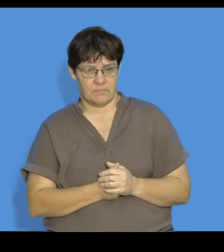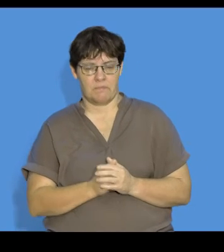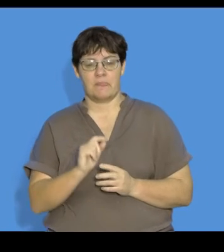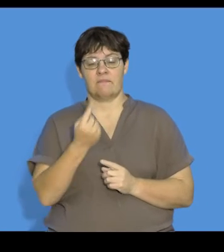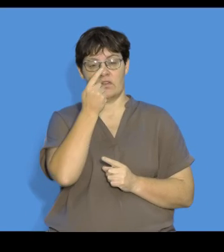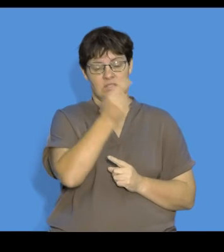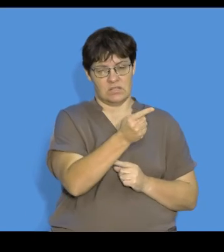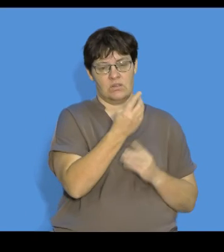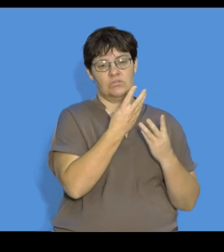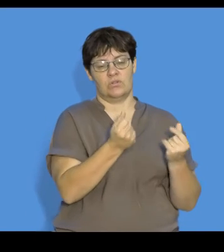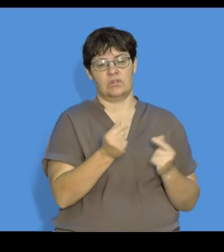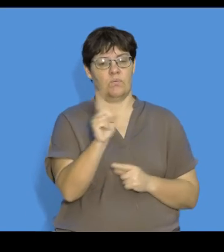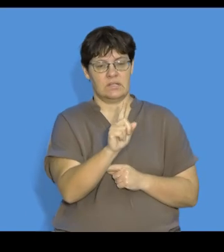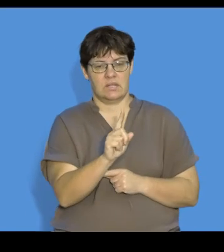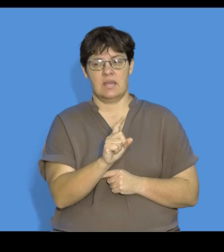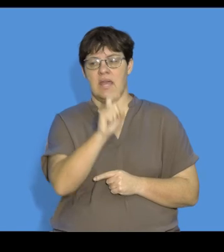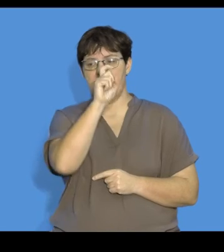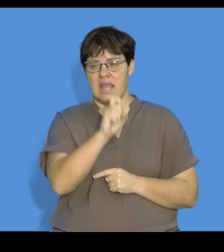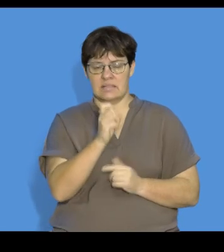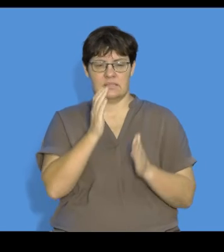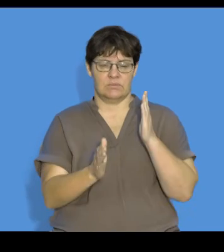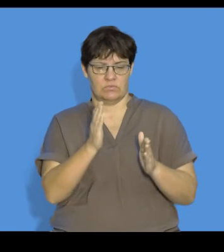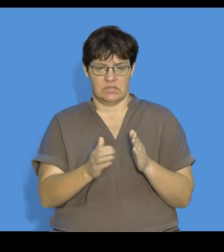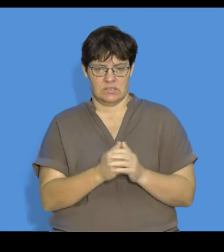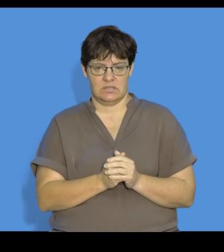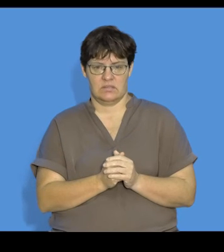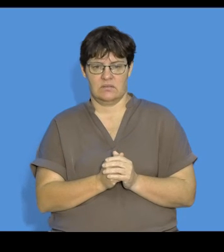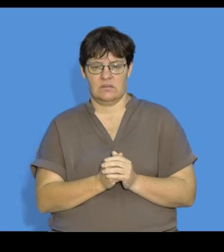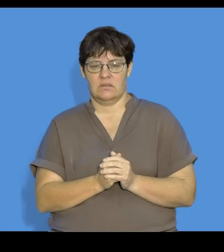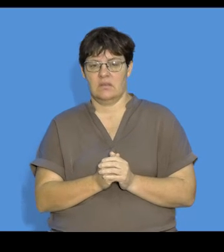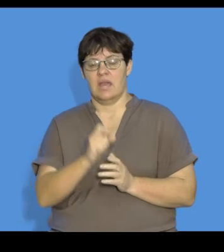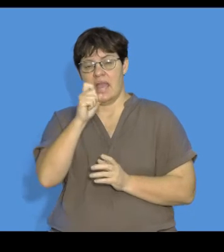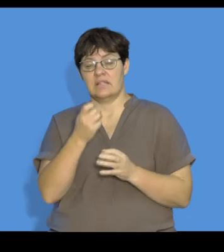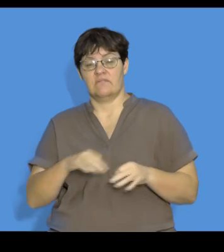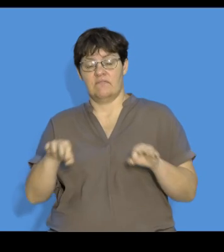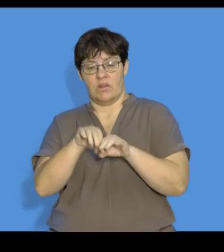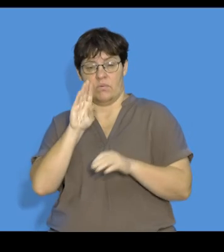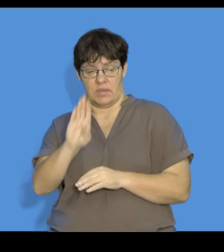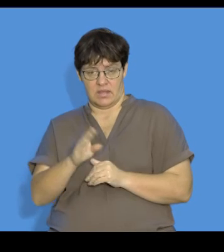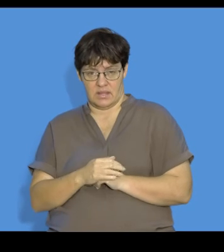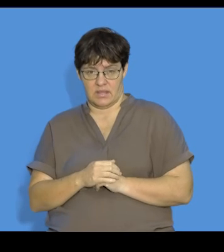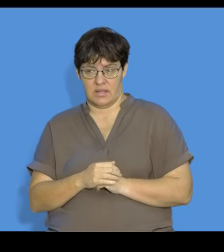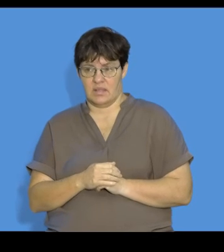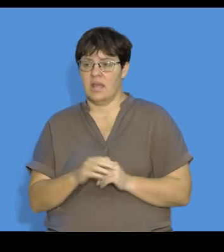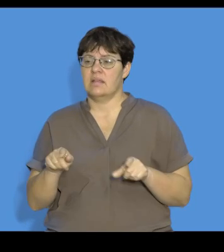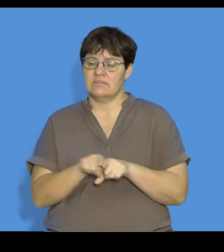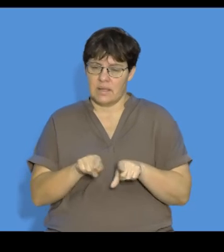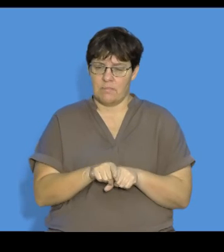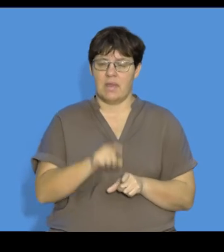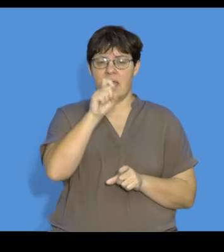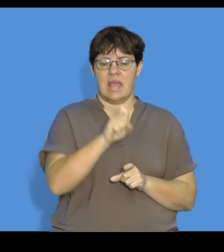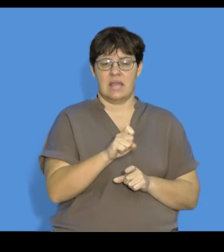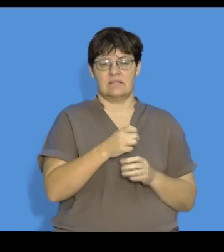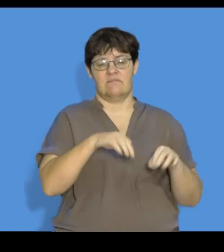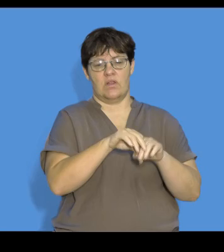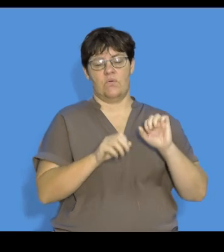for the first one, my solution will be X must be between the X value of B and the X value